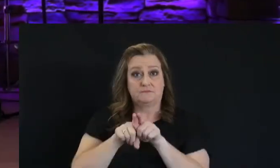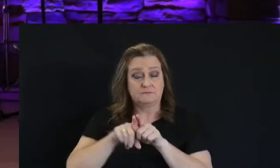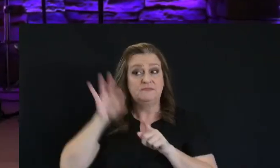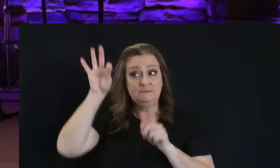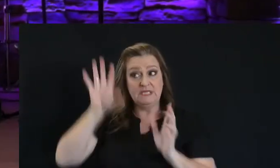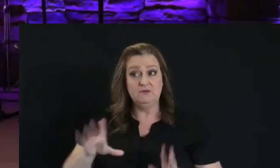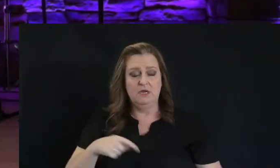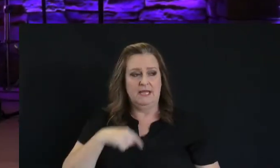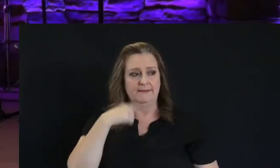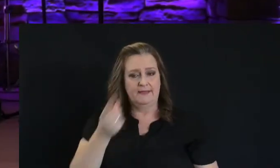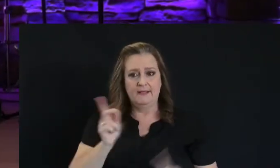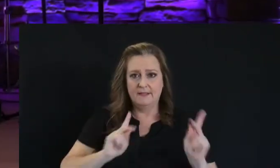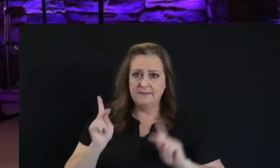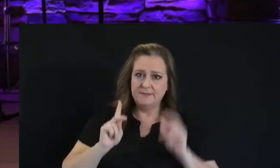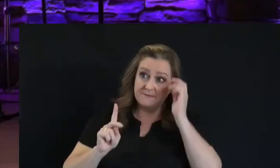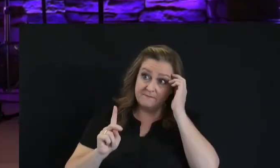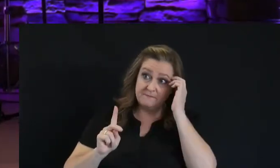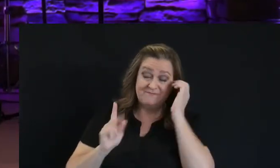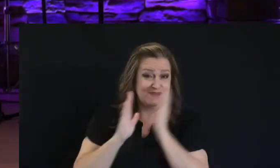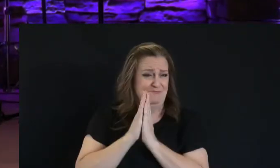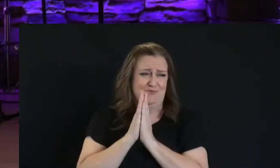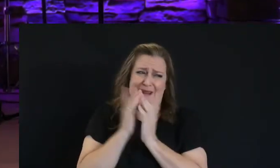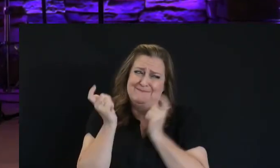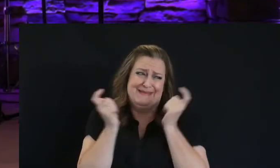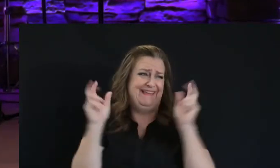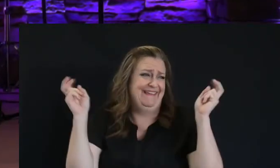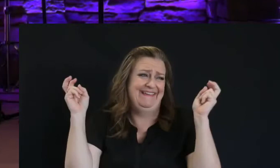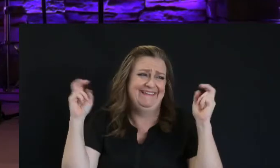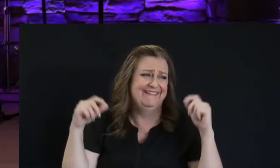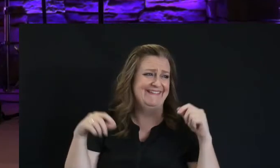As a pastor, I tell people, you know, pray big.